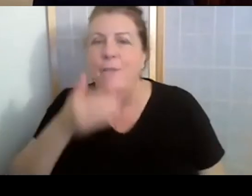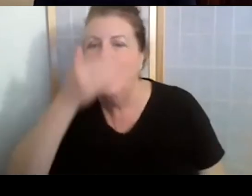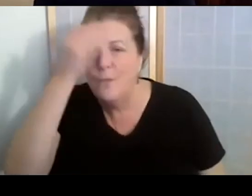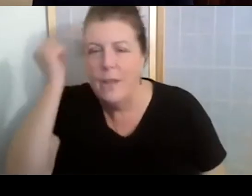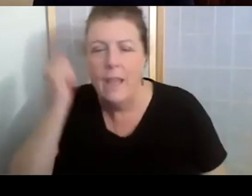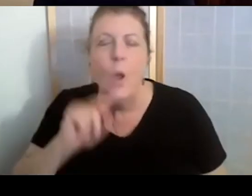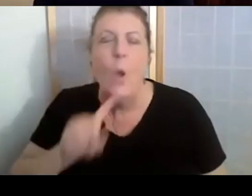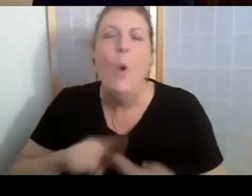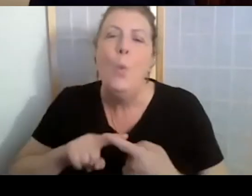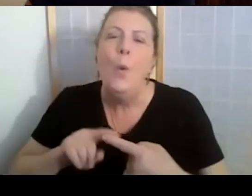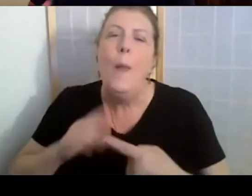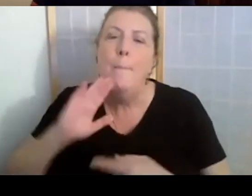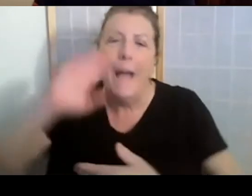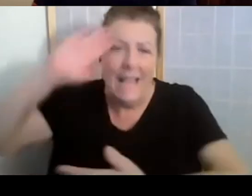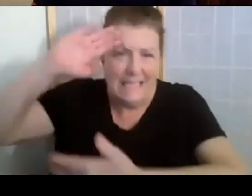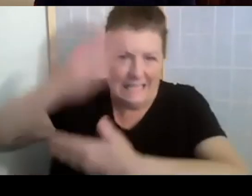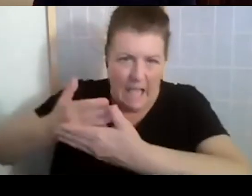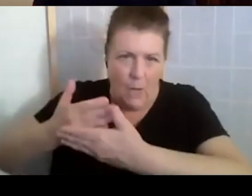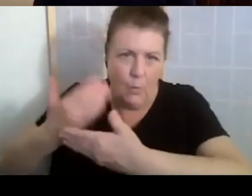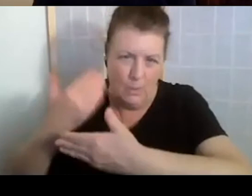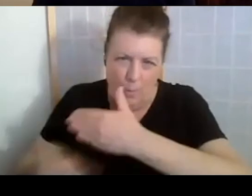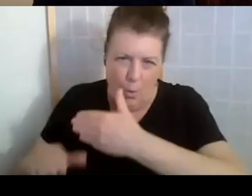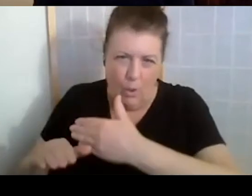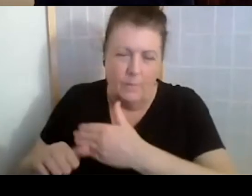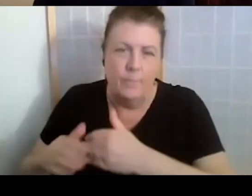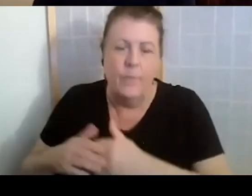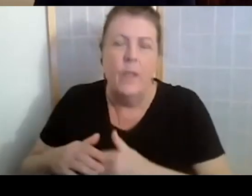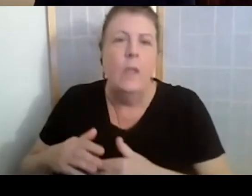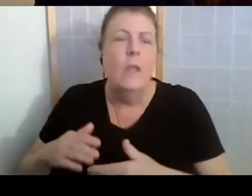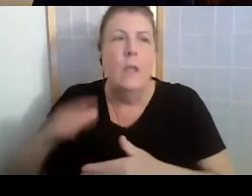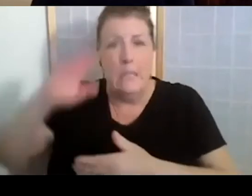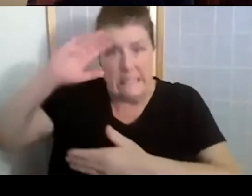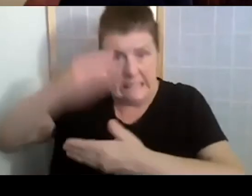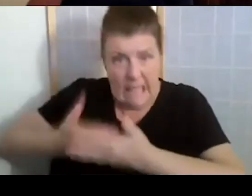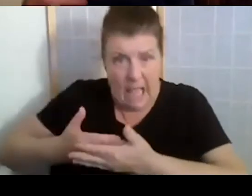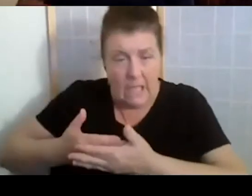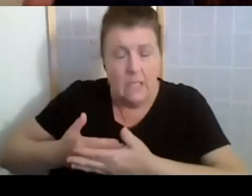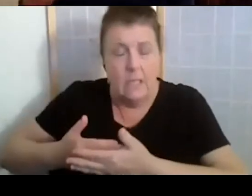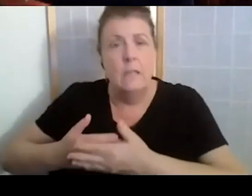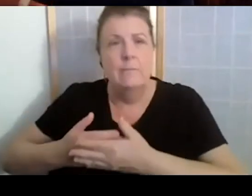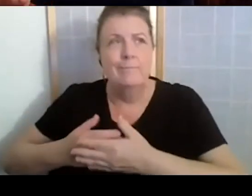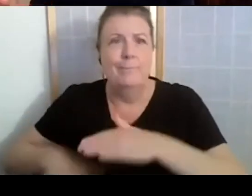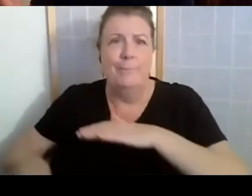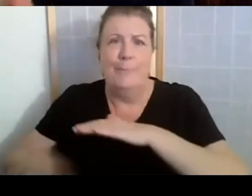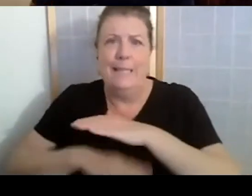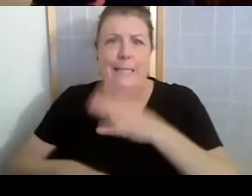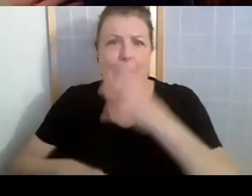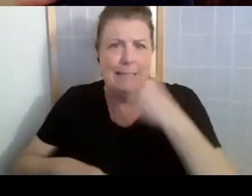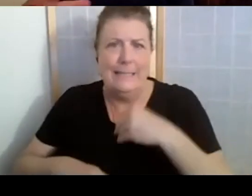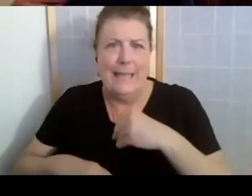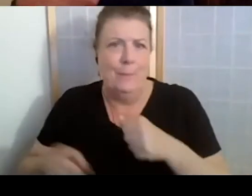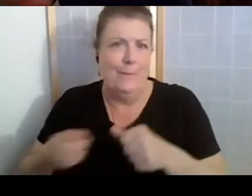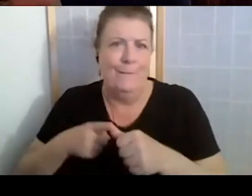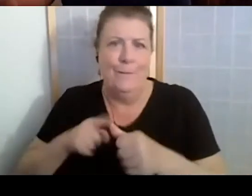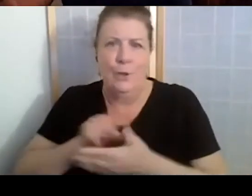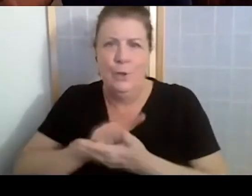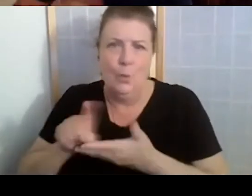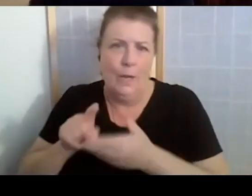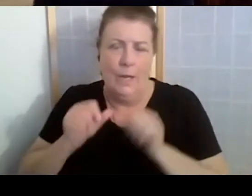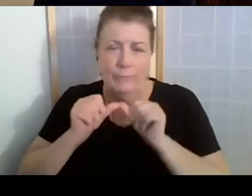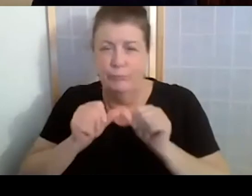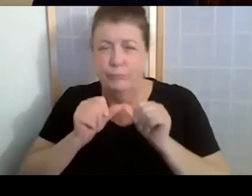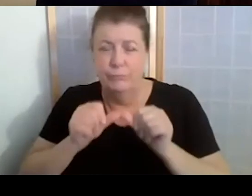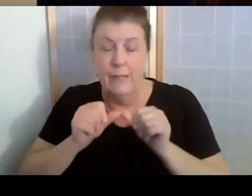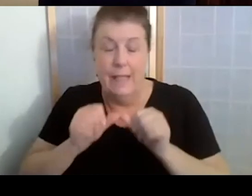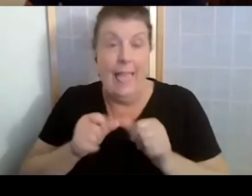son, and we were going through, he basically slept for like the first week, and then he woke up, and we kind of went through